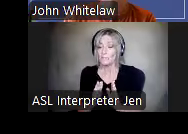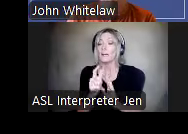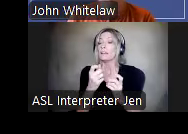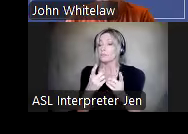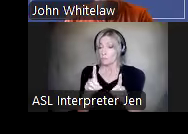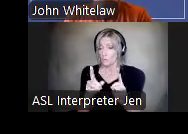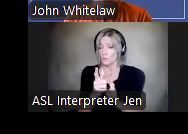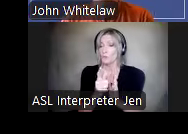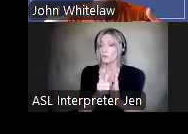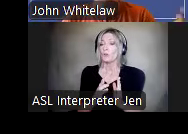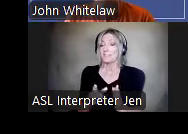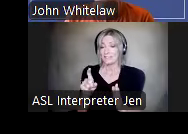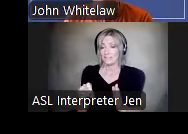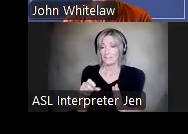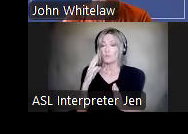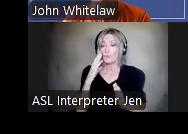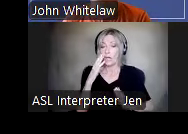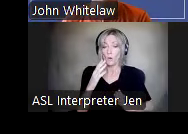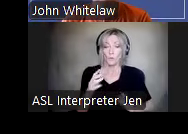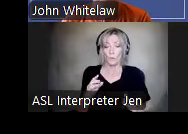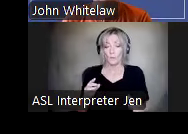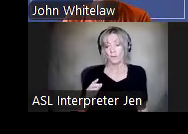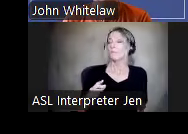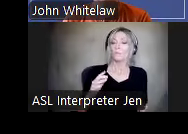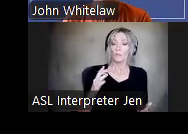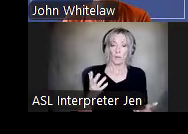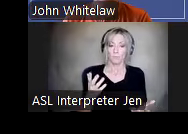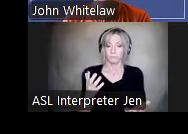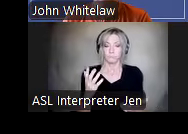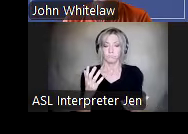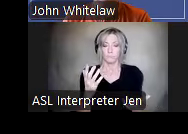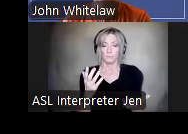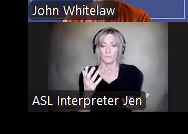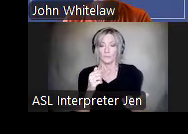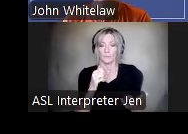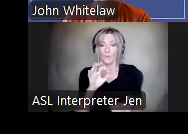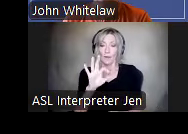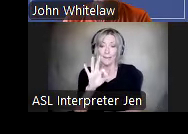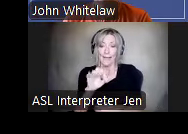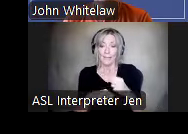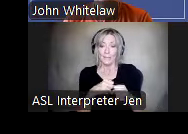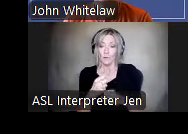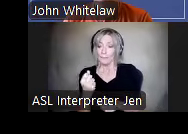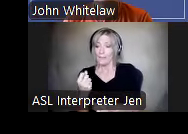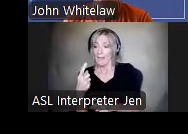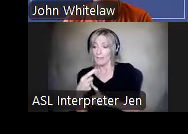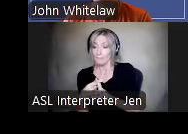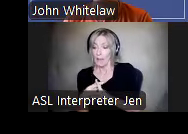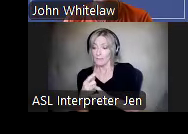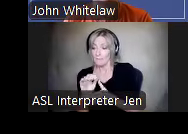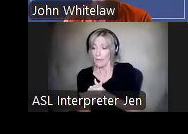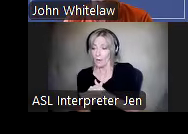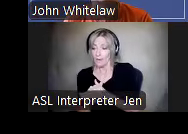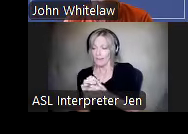to know that unless there's some emergency, there's no good reason to get divorced at 9 years and 11 months of marriage. We'll get it to